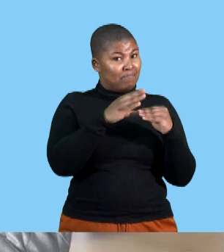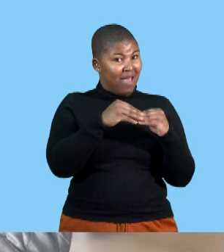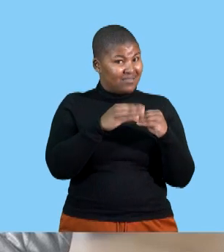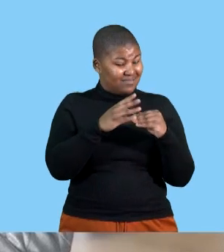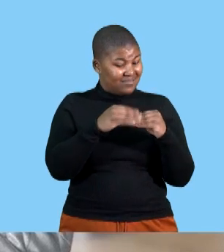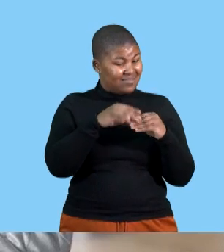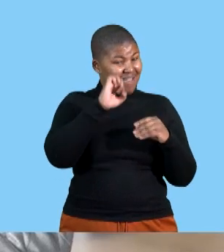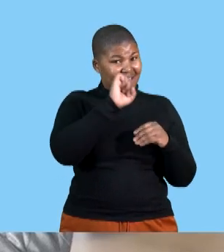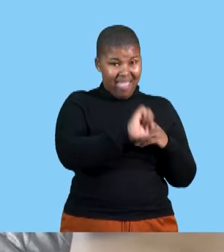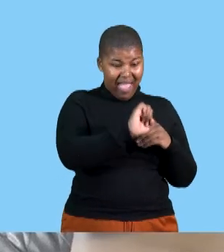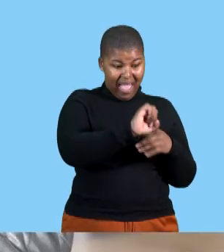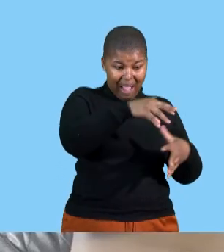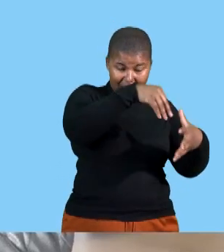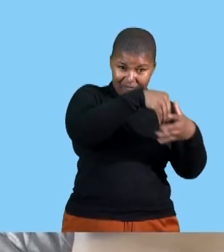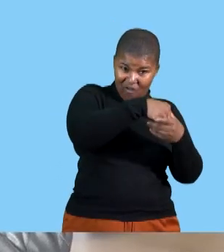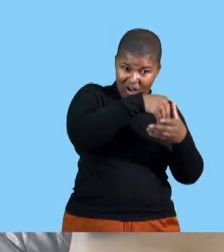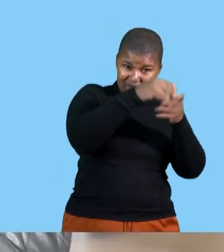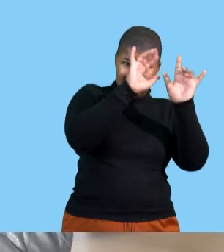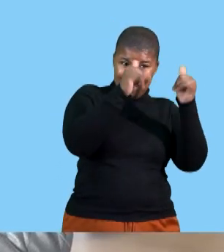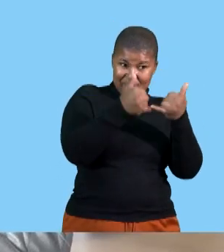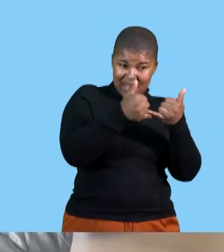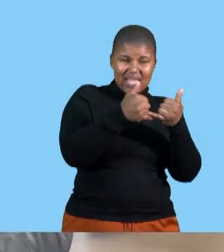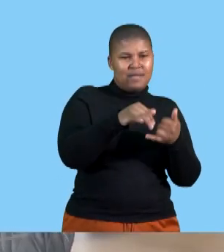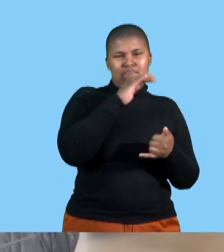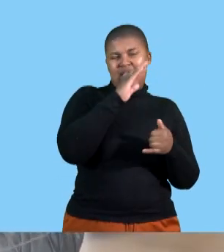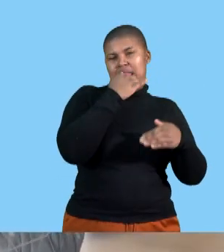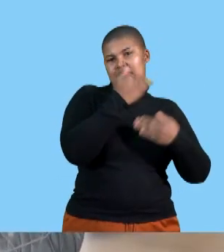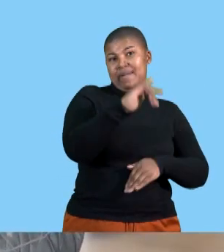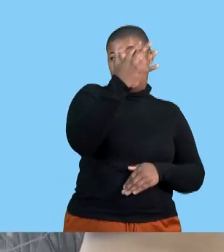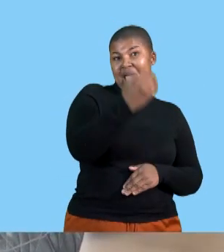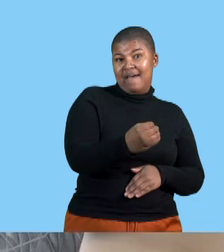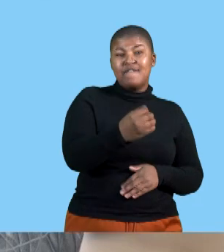state-owned company do not belong to the shareholders.